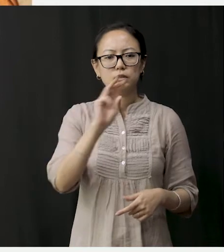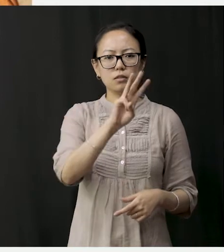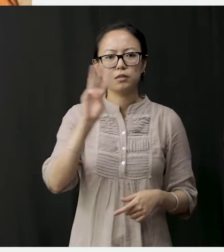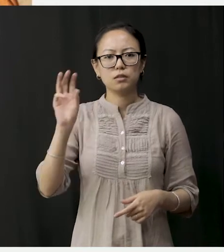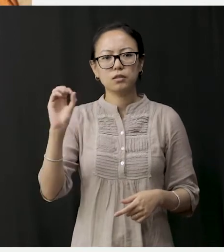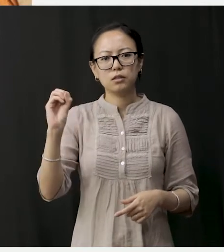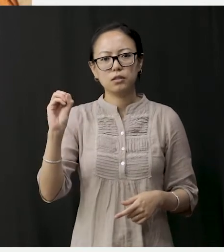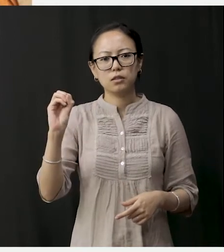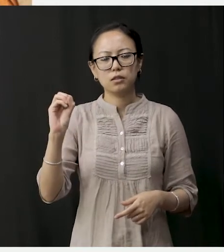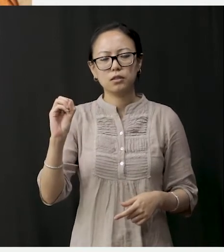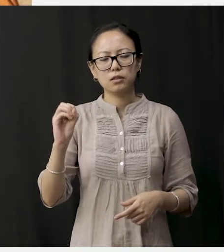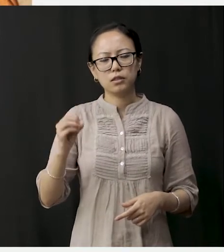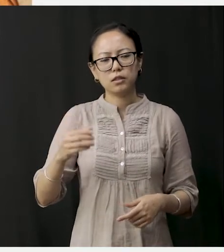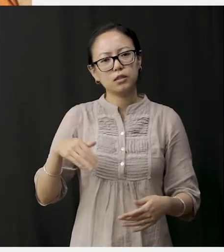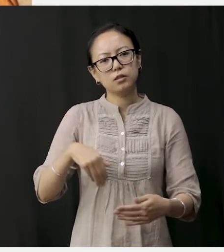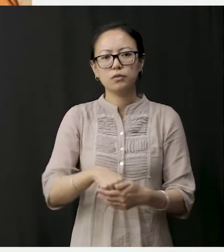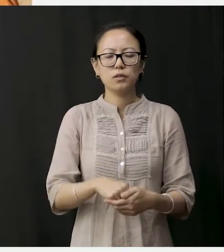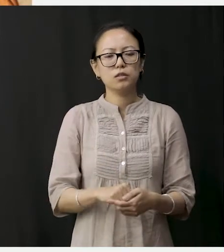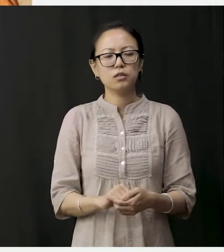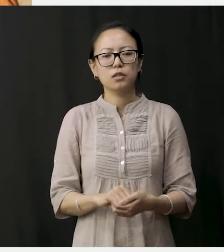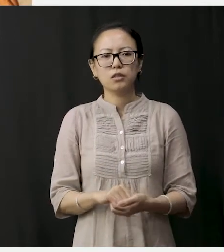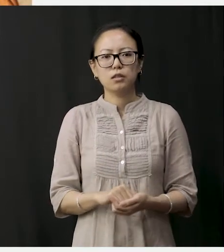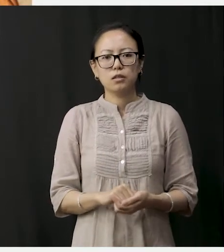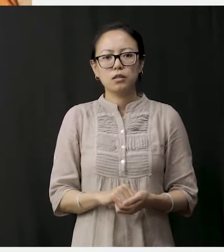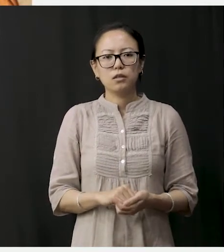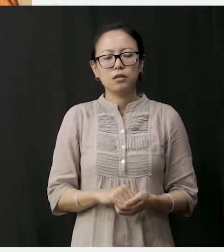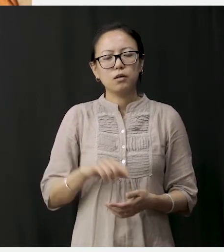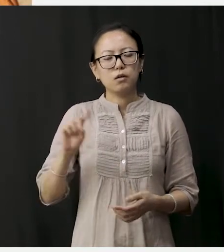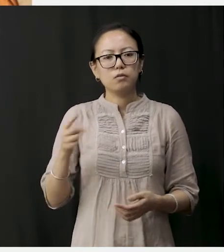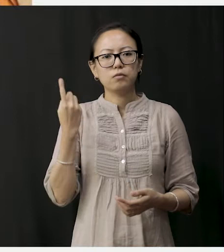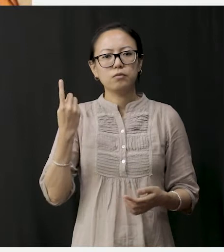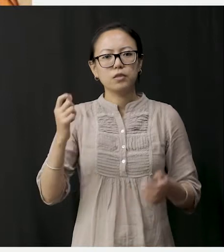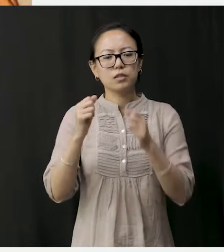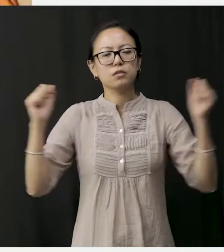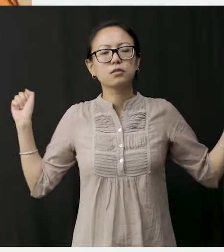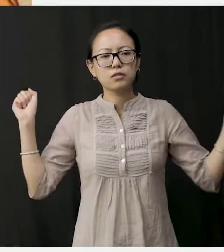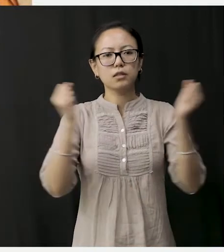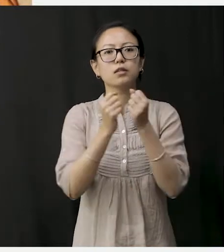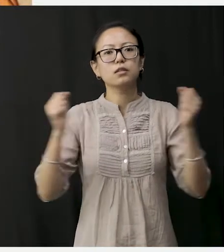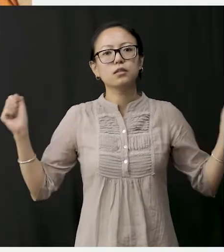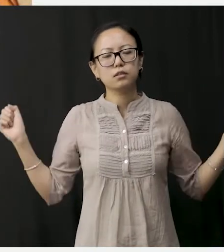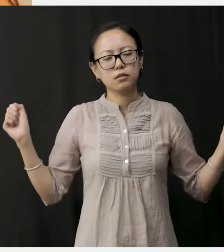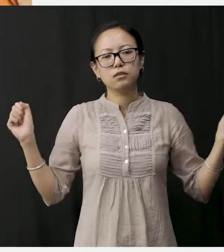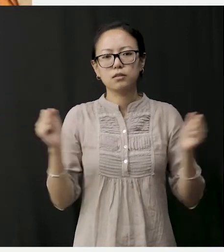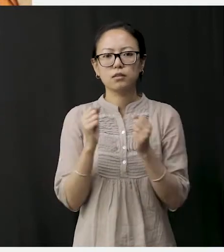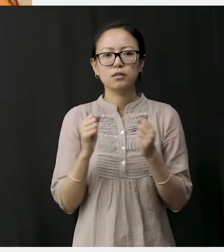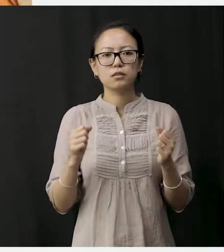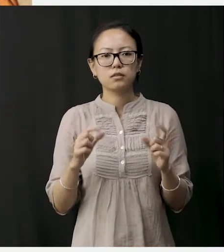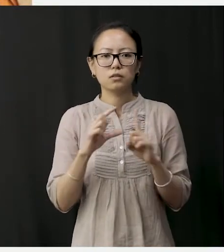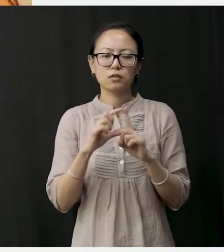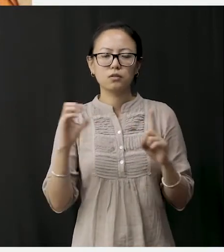reached the playground, the first thing that he did was exercises. Now he did a lot of stretches, as you can see